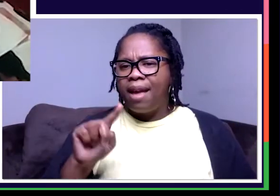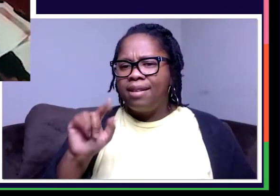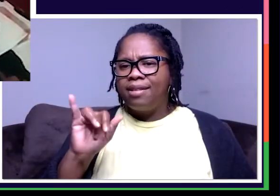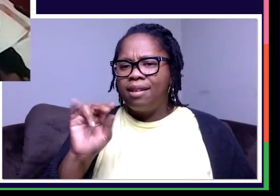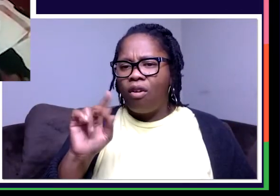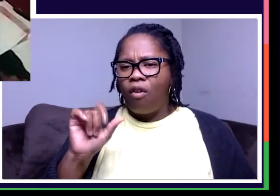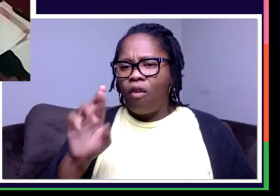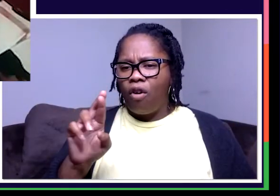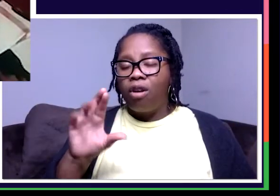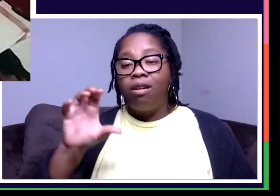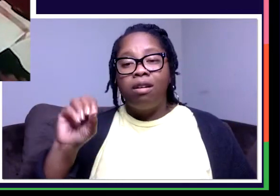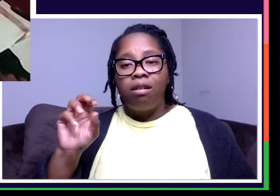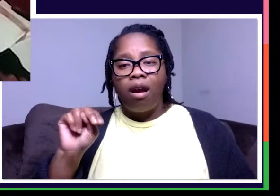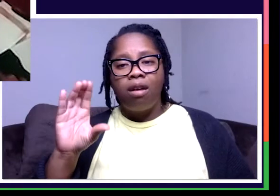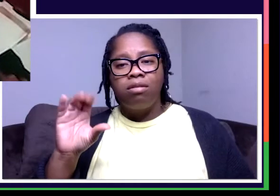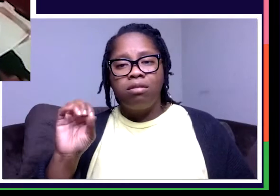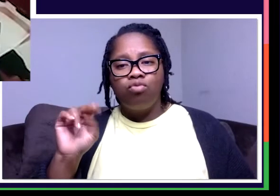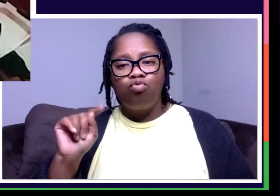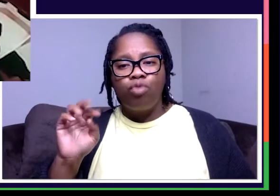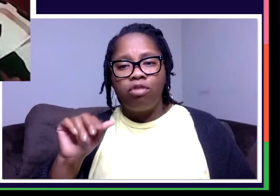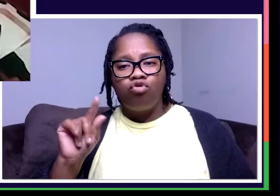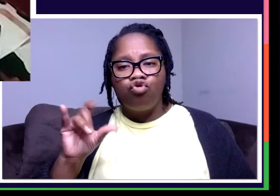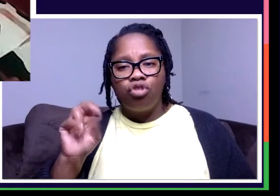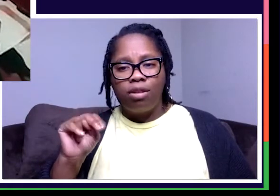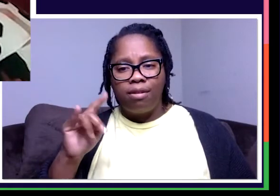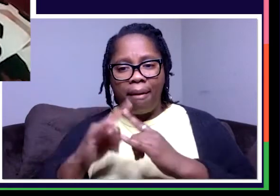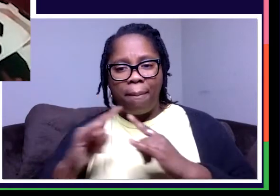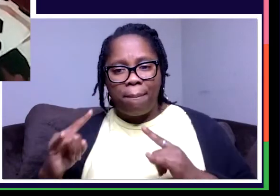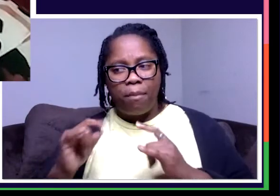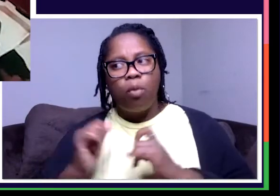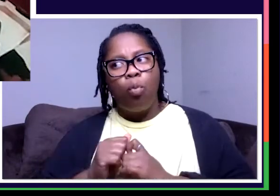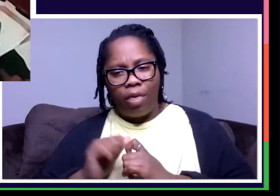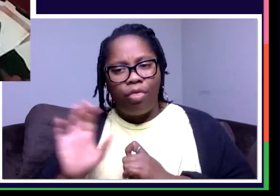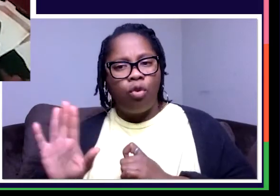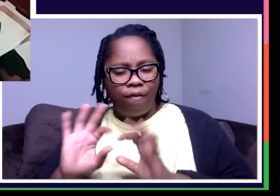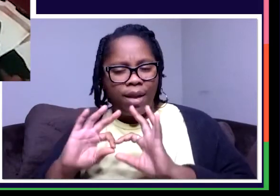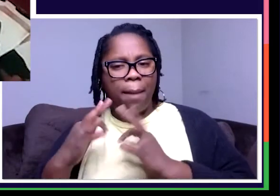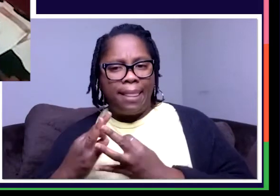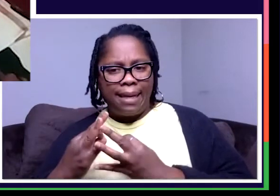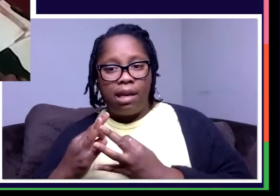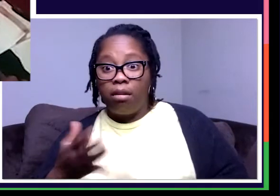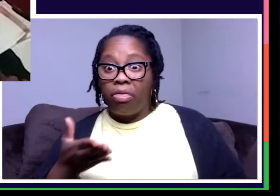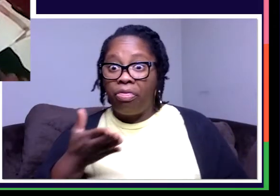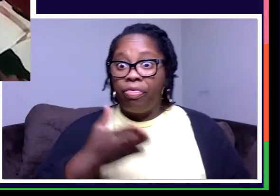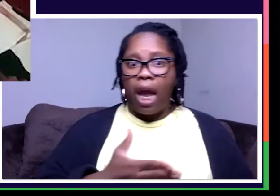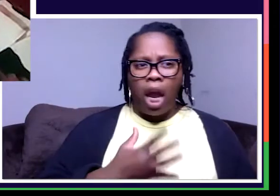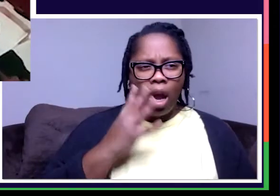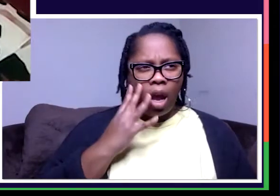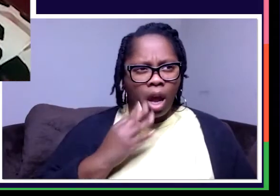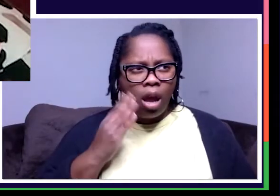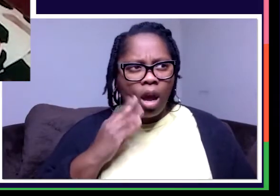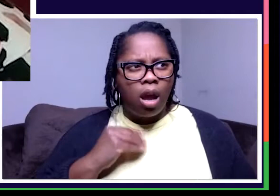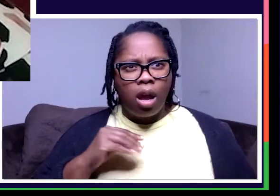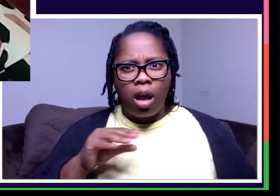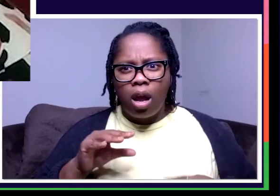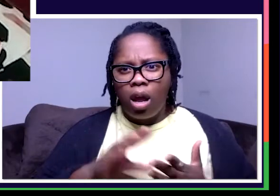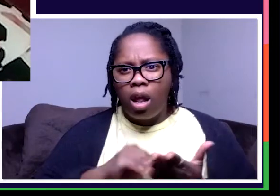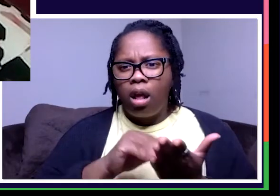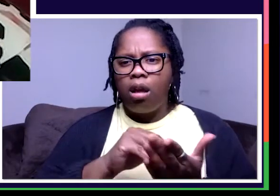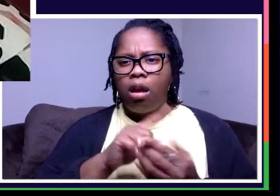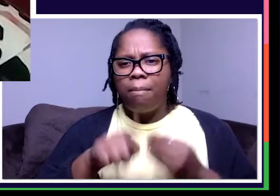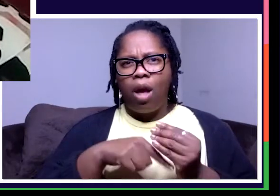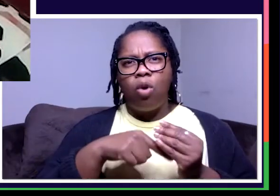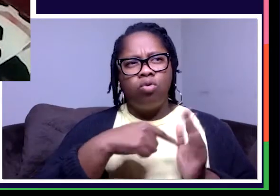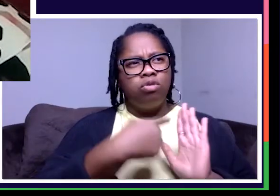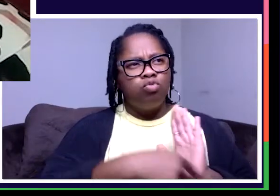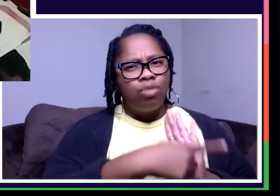incarcerated at Manzanar concentration camp, along with her extended family, where she learned about